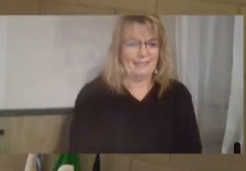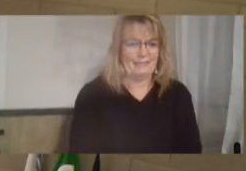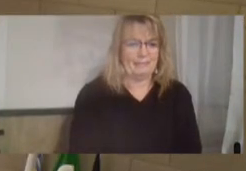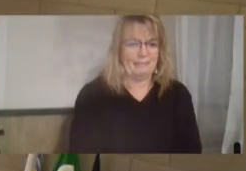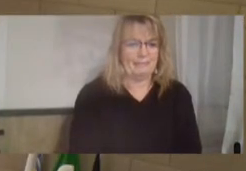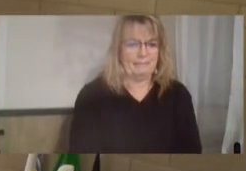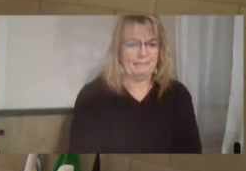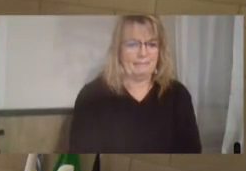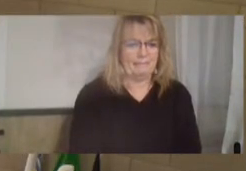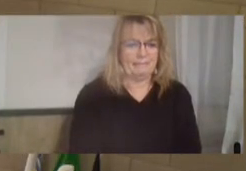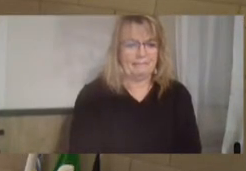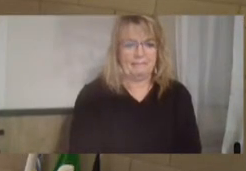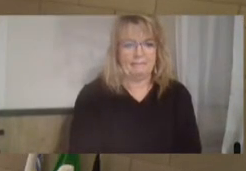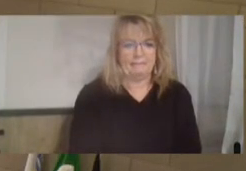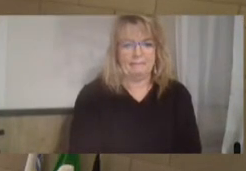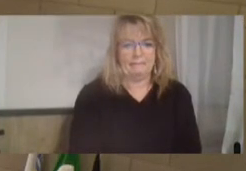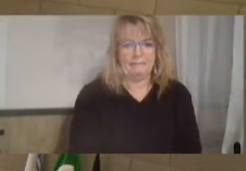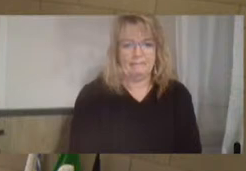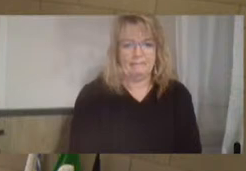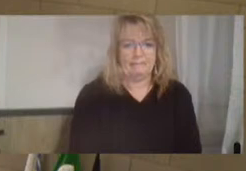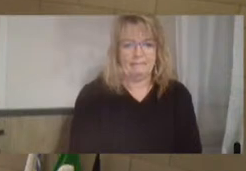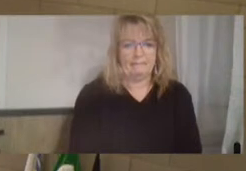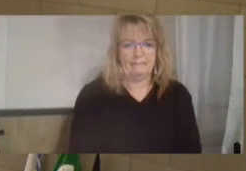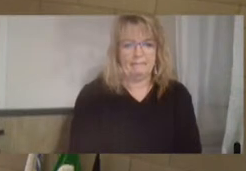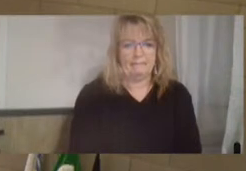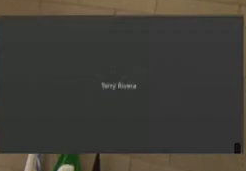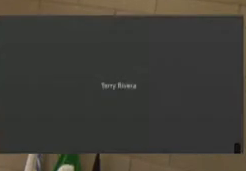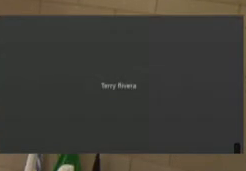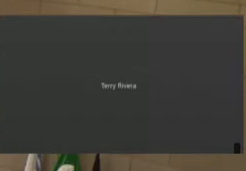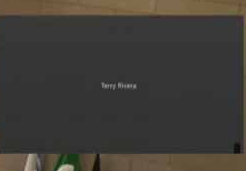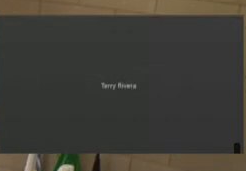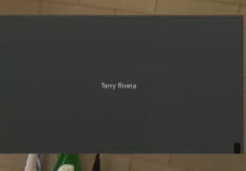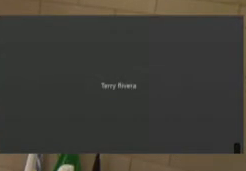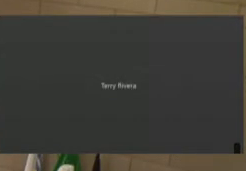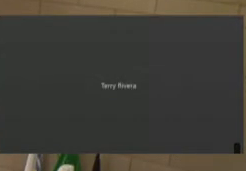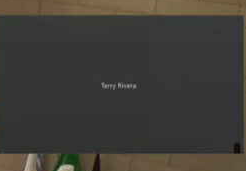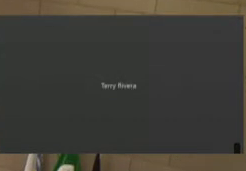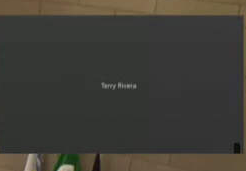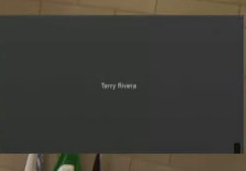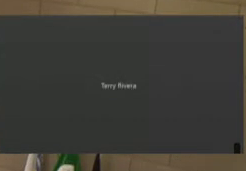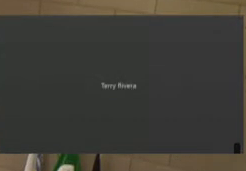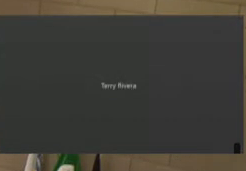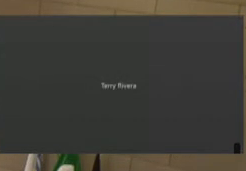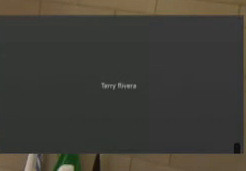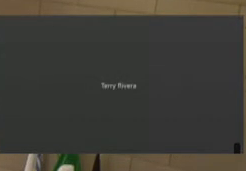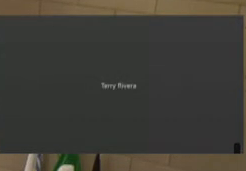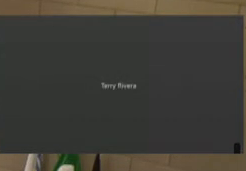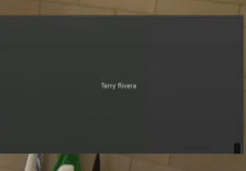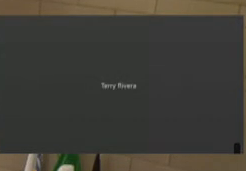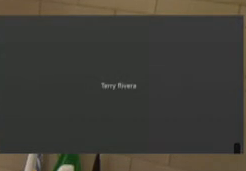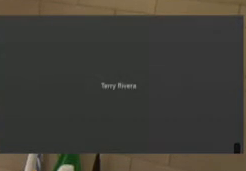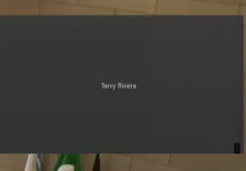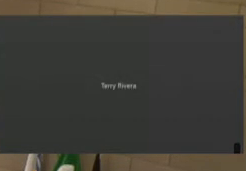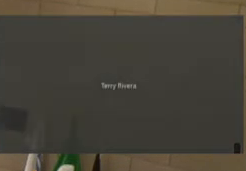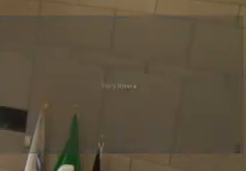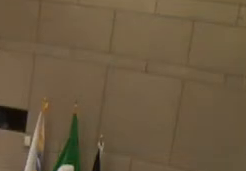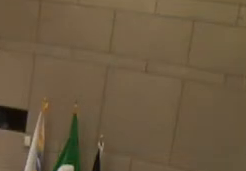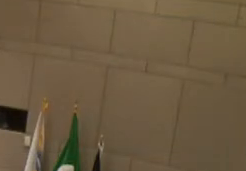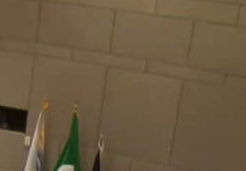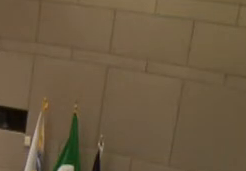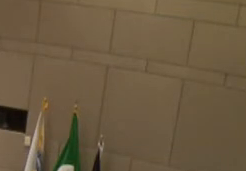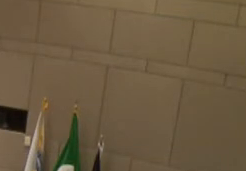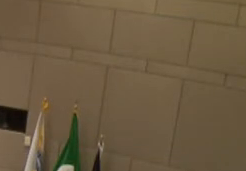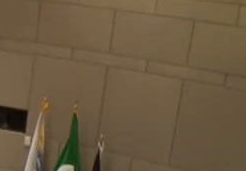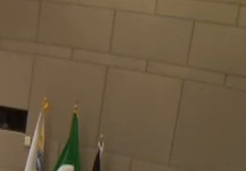Thank you, Madam Mayor. CDOT, if you can stay up there. I'm sorry, what did you say your name was? Casey Mashburn. Oh, hi, Casey.